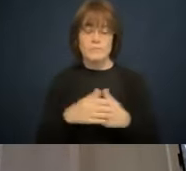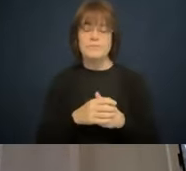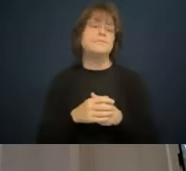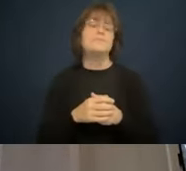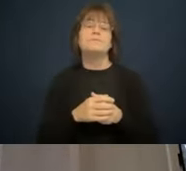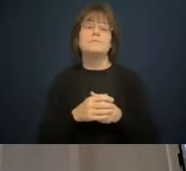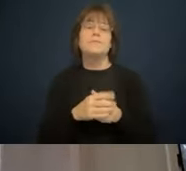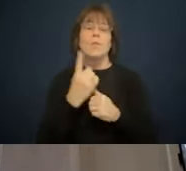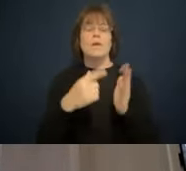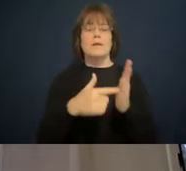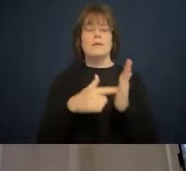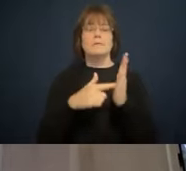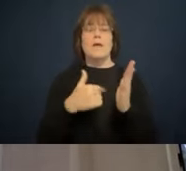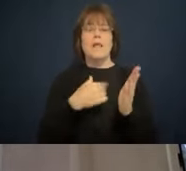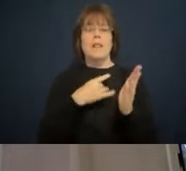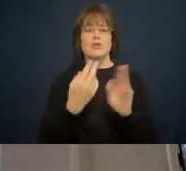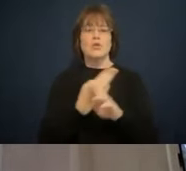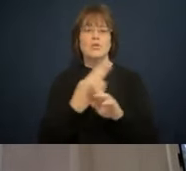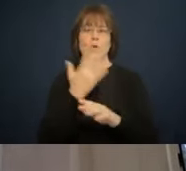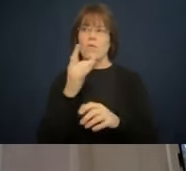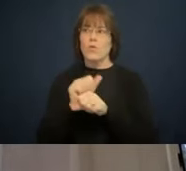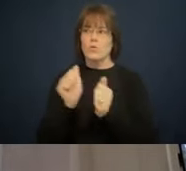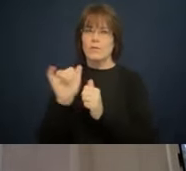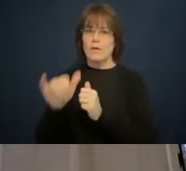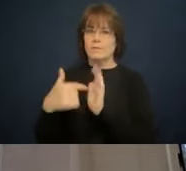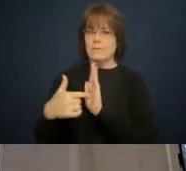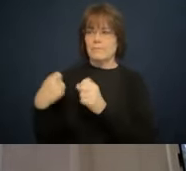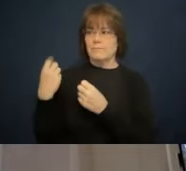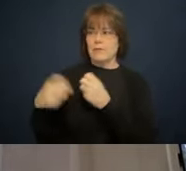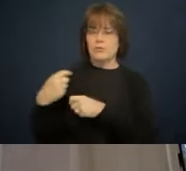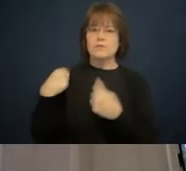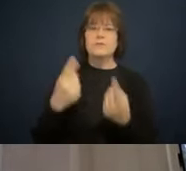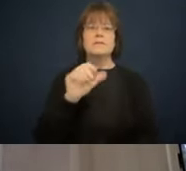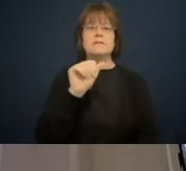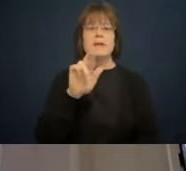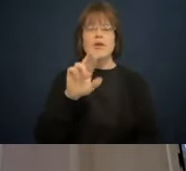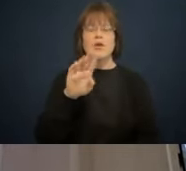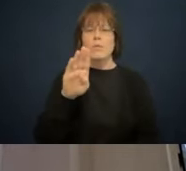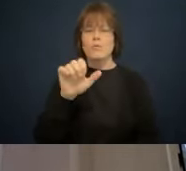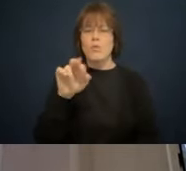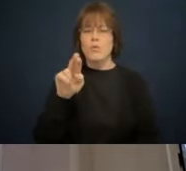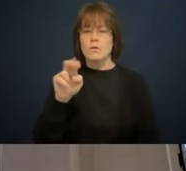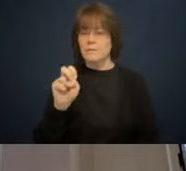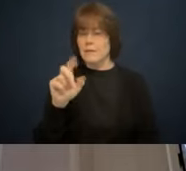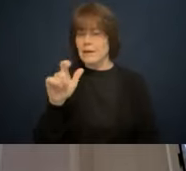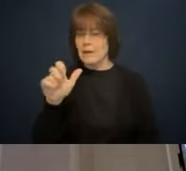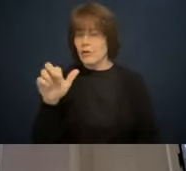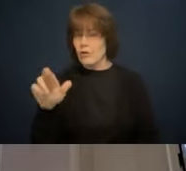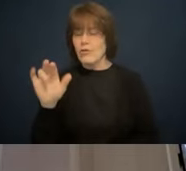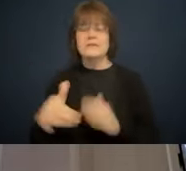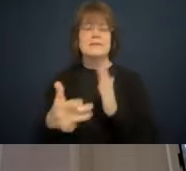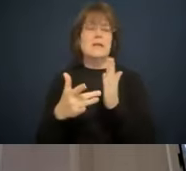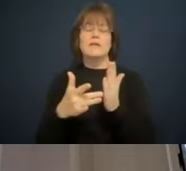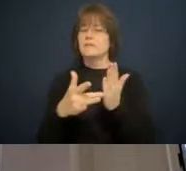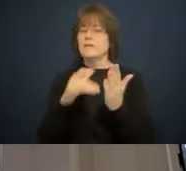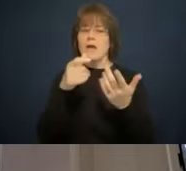And one example I always like to use, because I've worked with it a lot over the years, is airborne LIDAR. And that's a technology that didn't